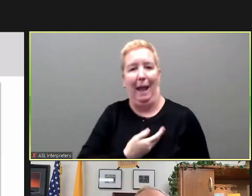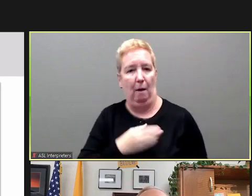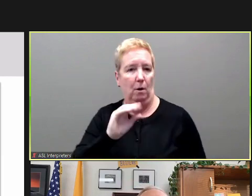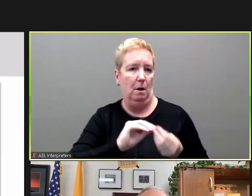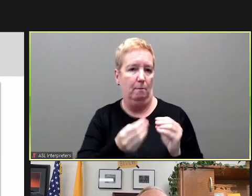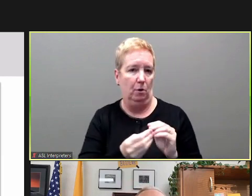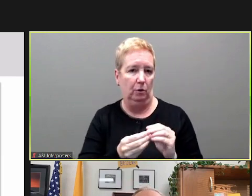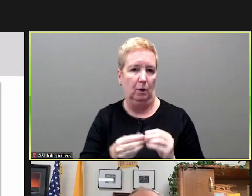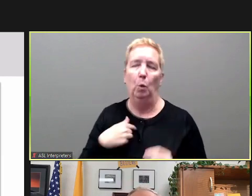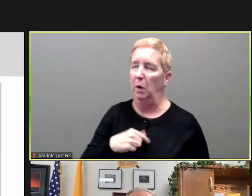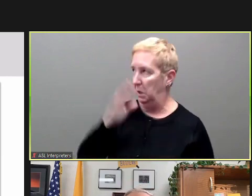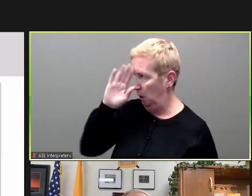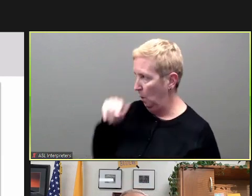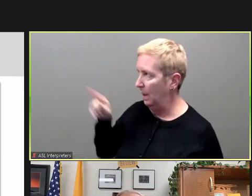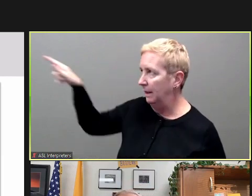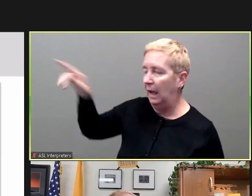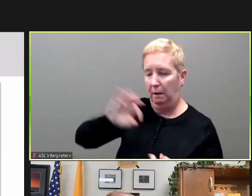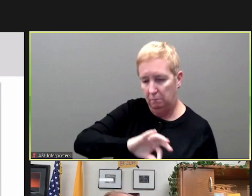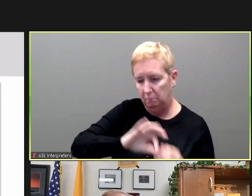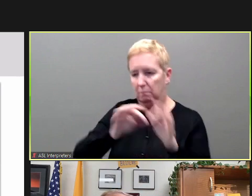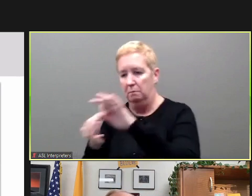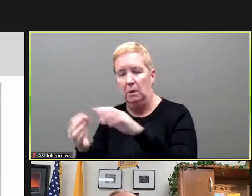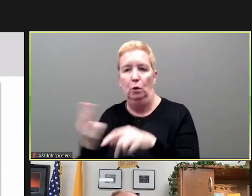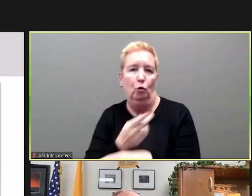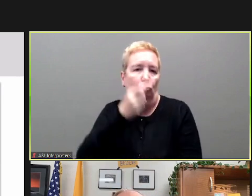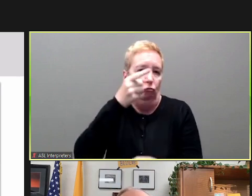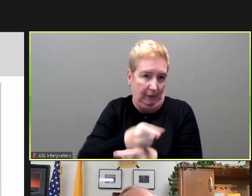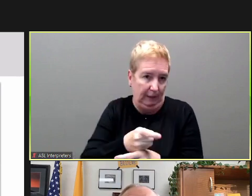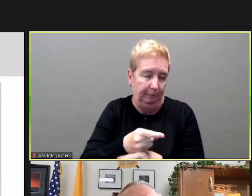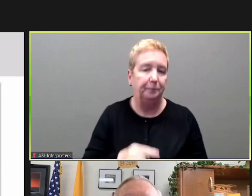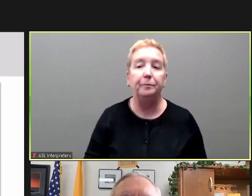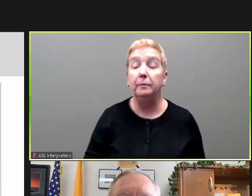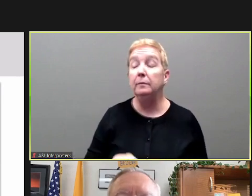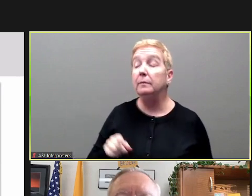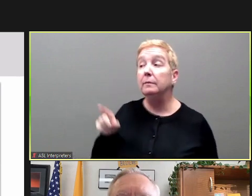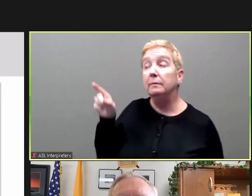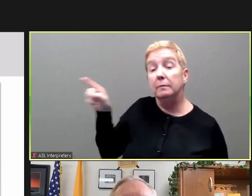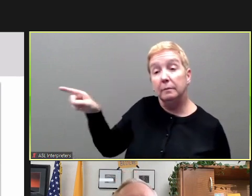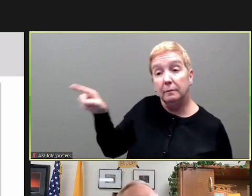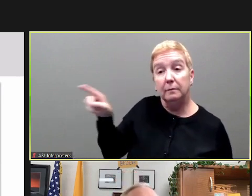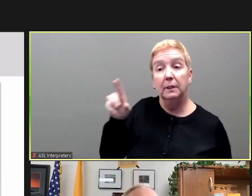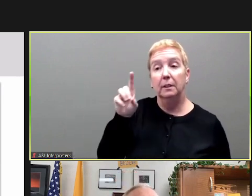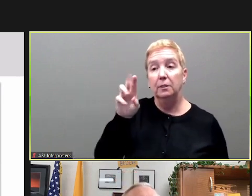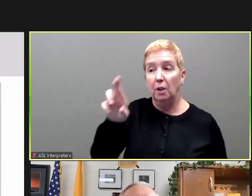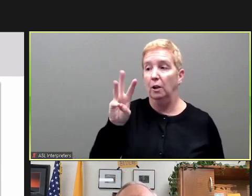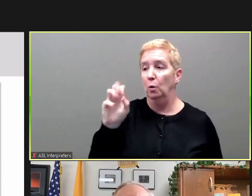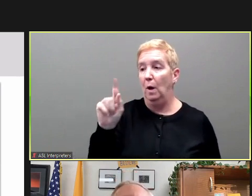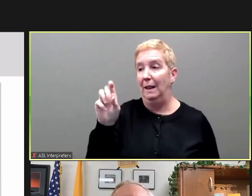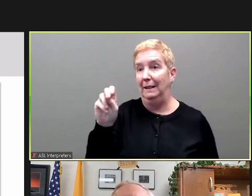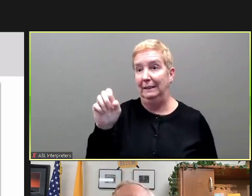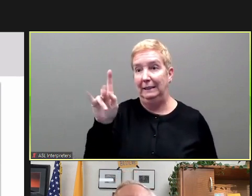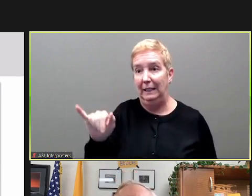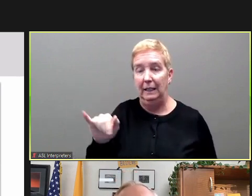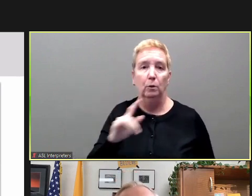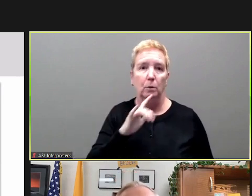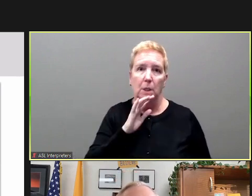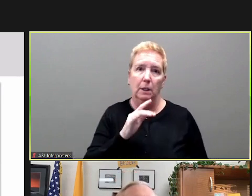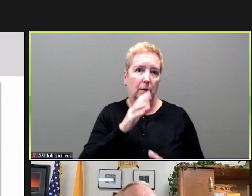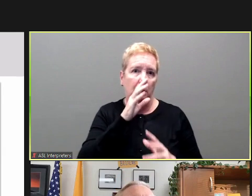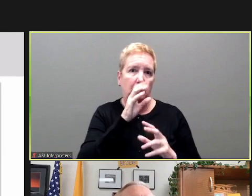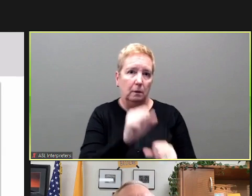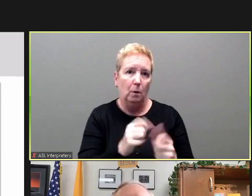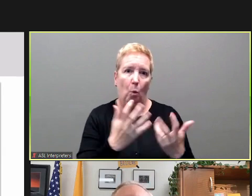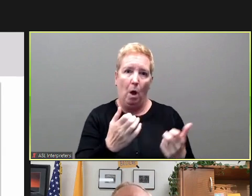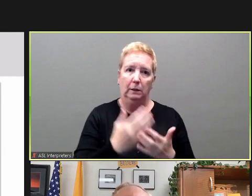a great leader. We learned a lot from her. She was really interested in some of our graphs, and we're going to send her more on that as well